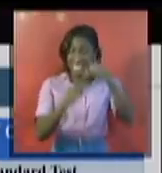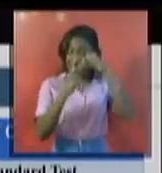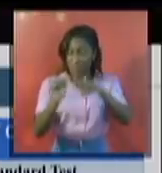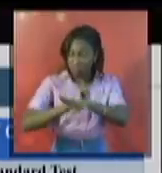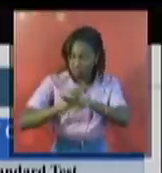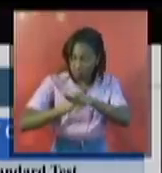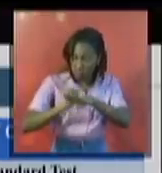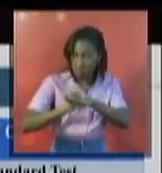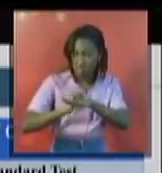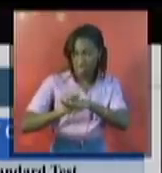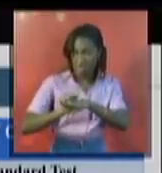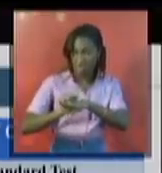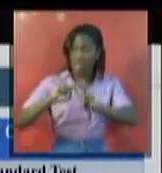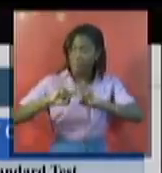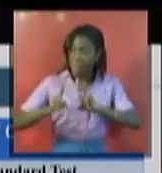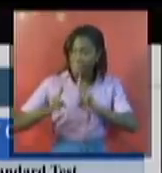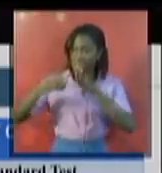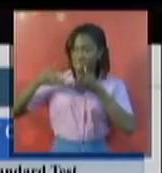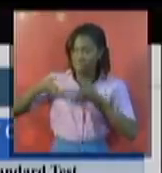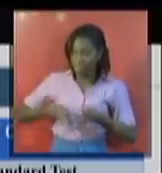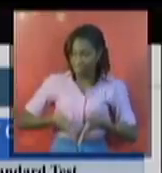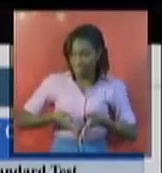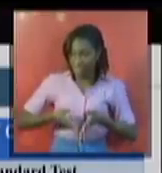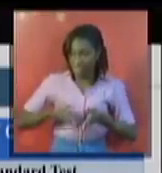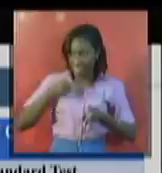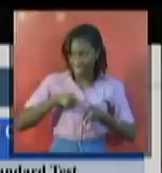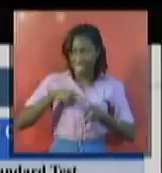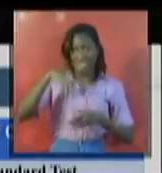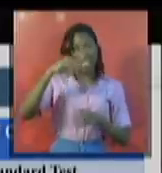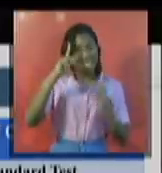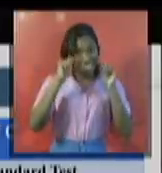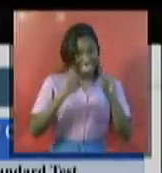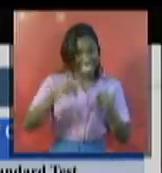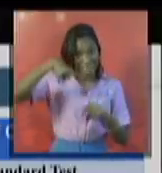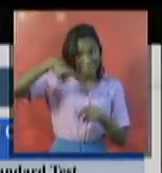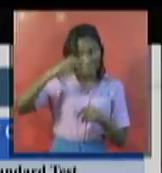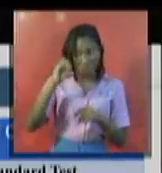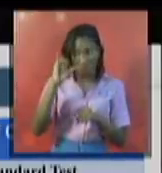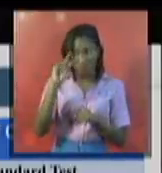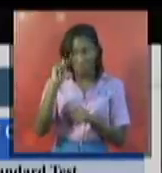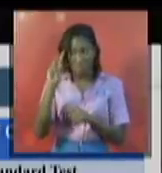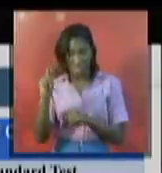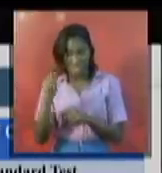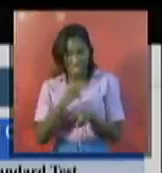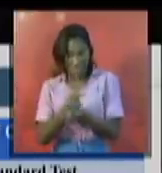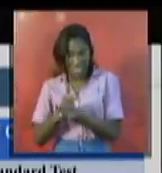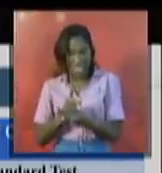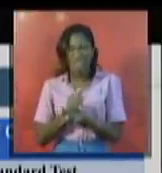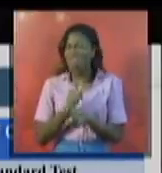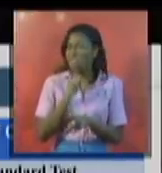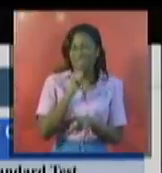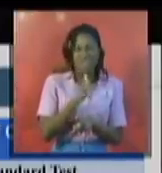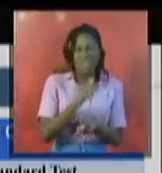a contrasted to the point-of-care gene expert machines that we've been discussing. These require minimal training. They're